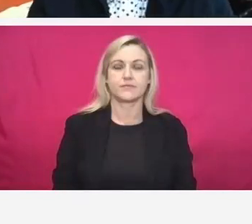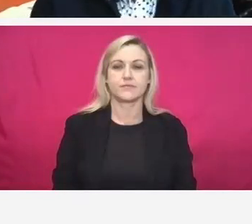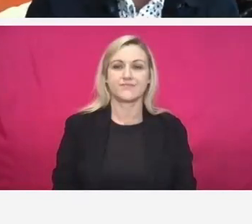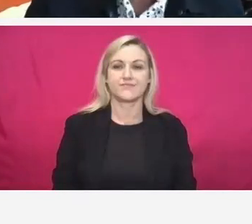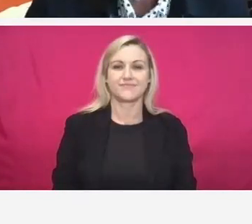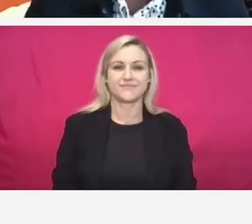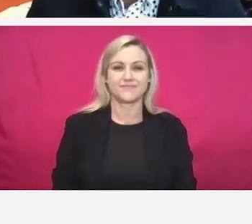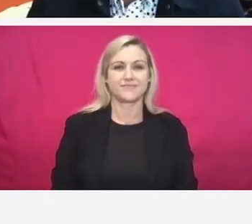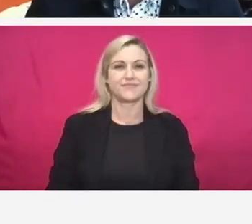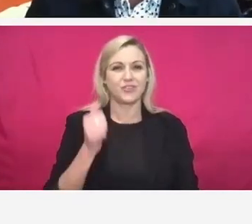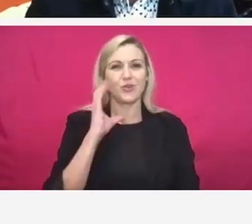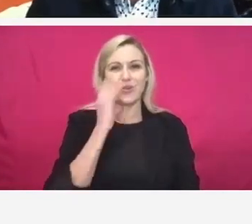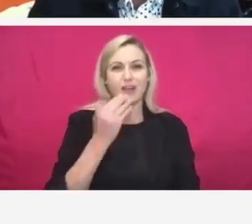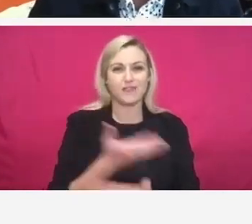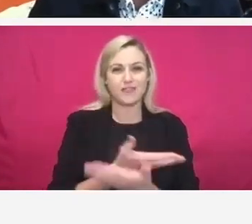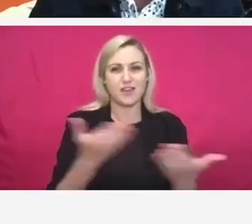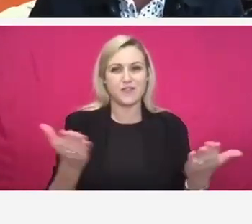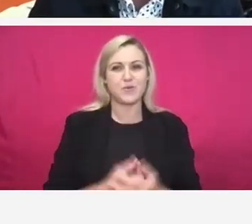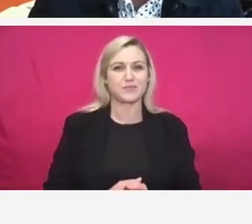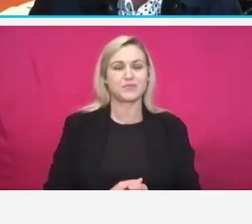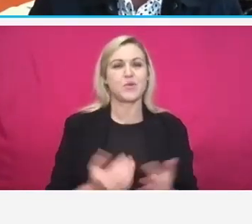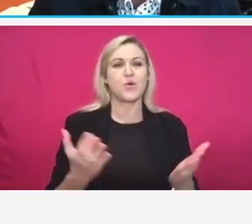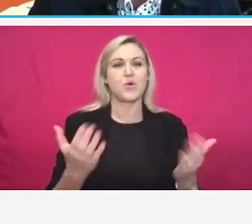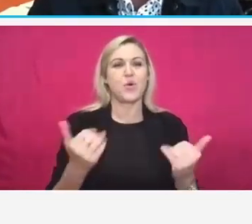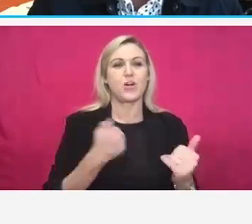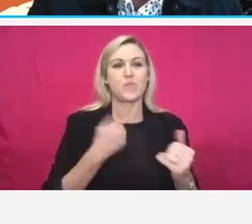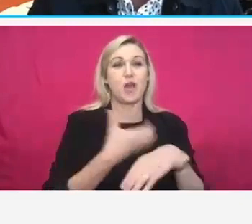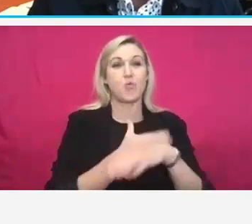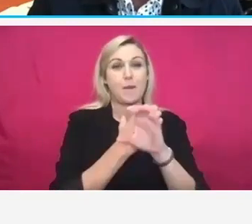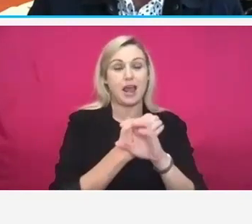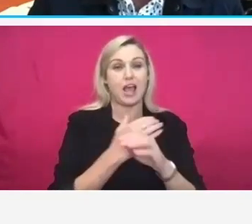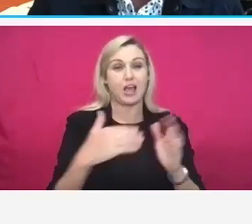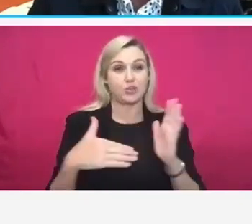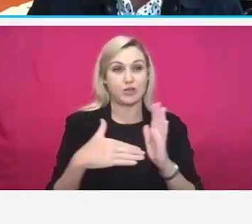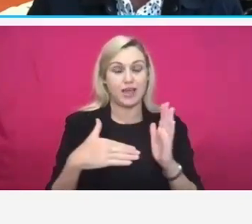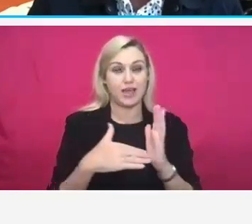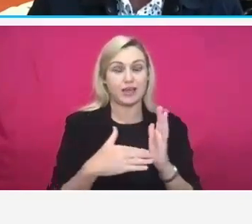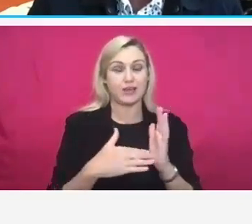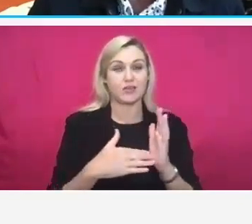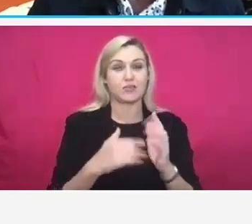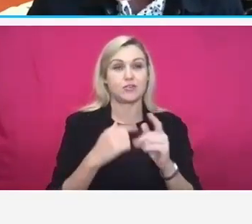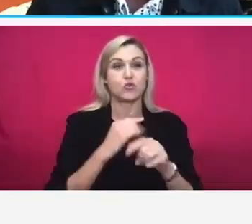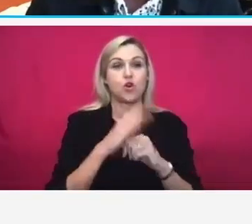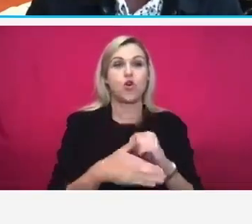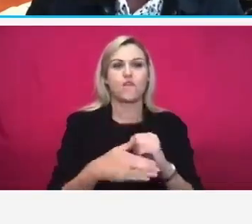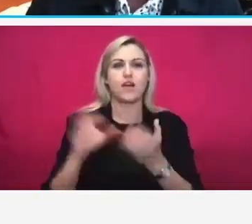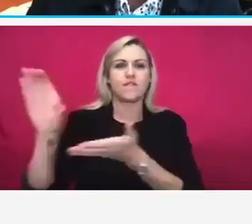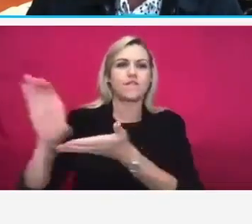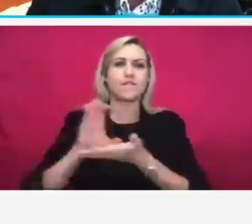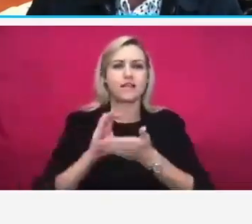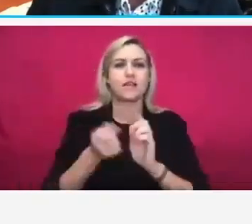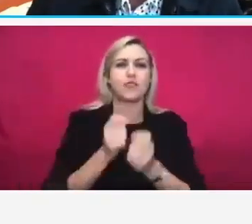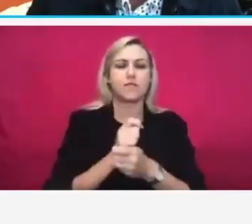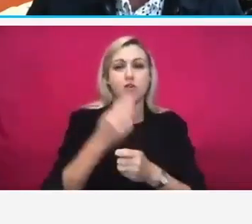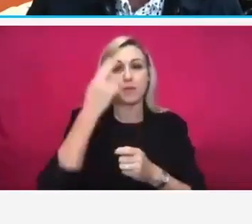Well, good afternoon, everybody. Welcome to our webinar today about funding reform. My name's Nick